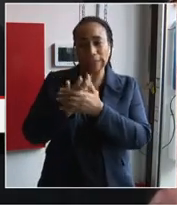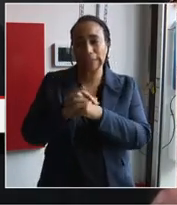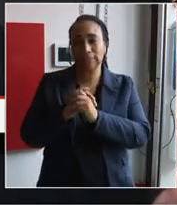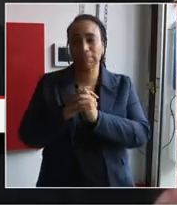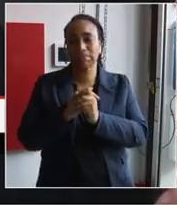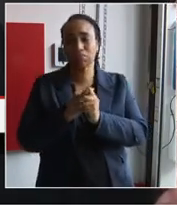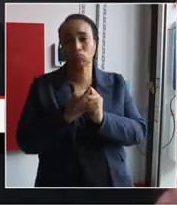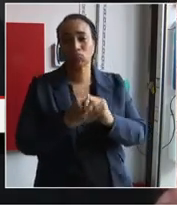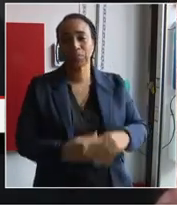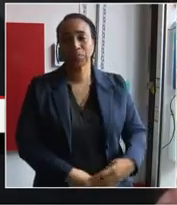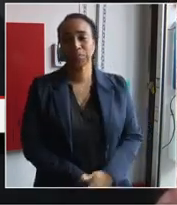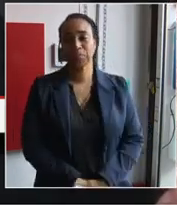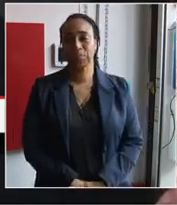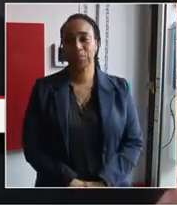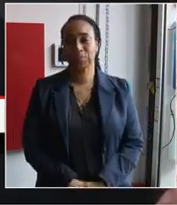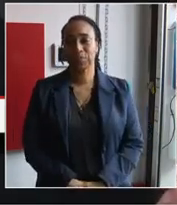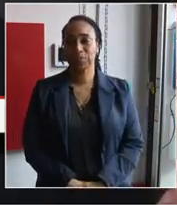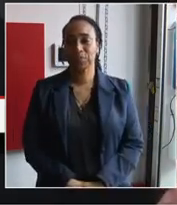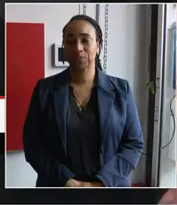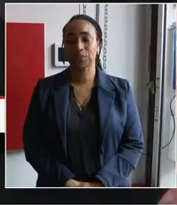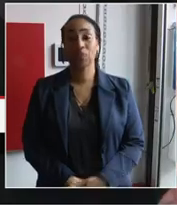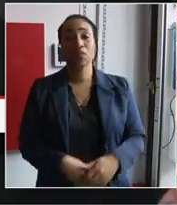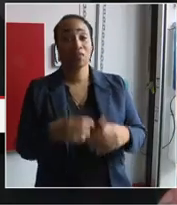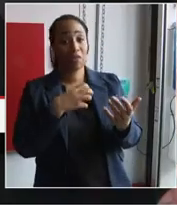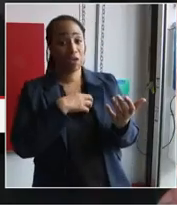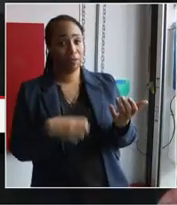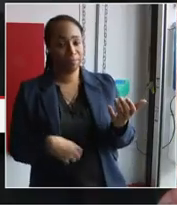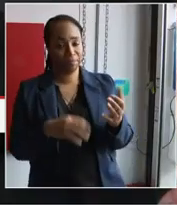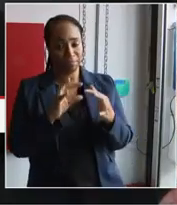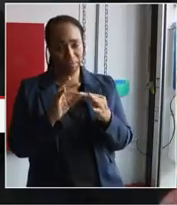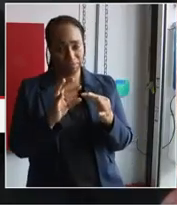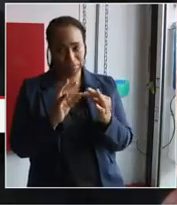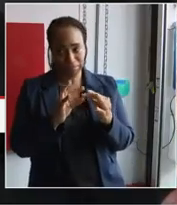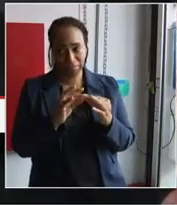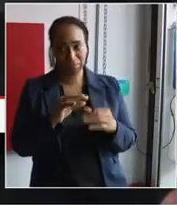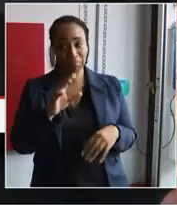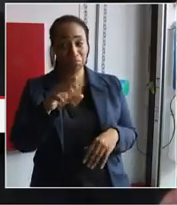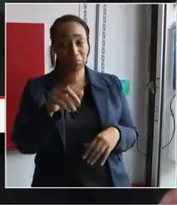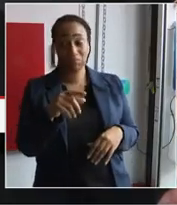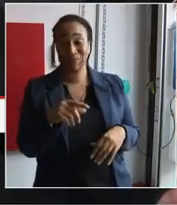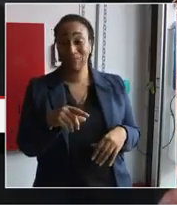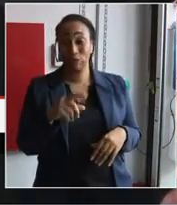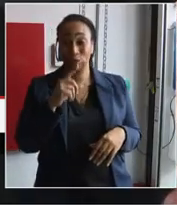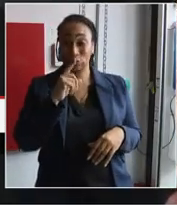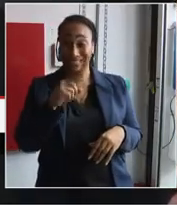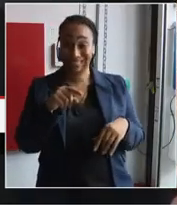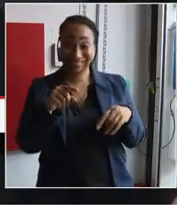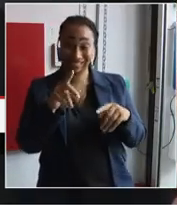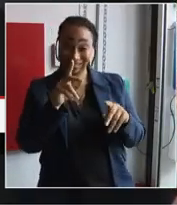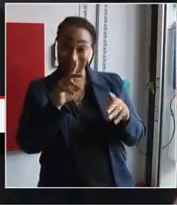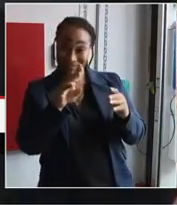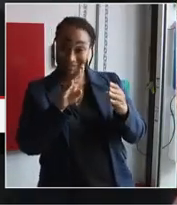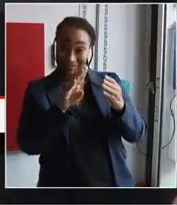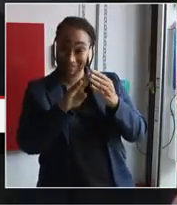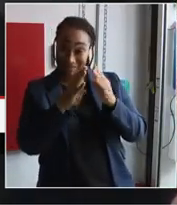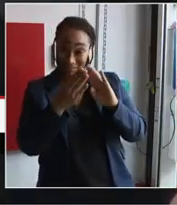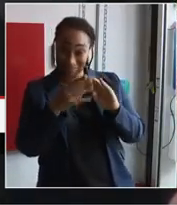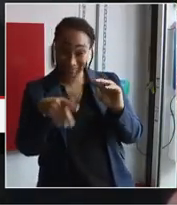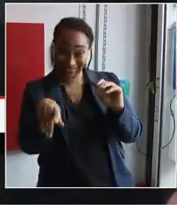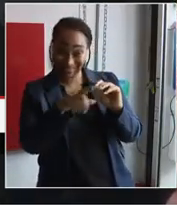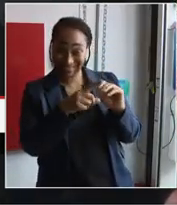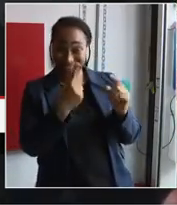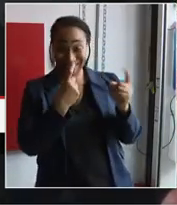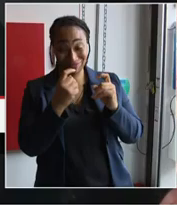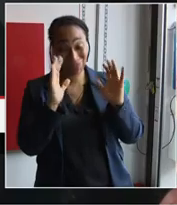that moving forward? Well, I thought the community, as always, asked great questions, and it was similar to a meeting that I